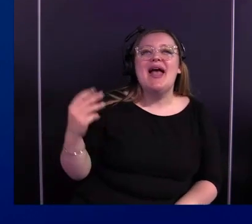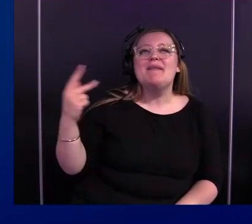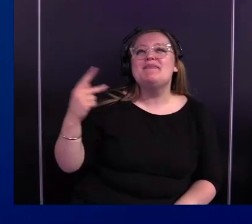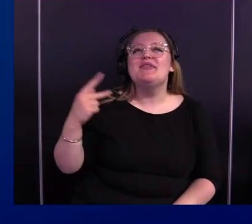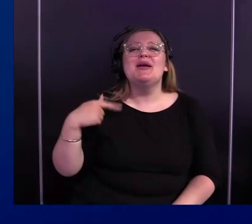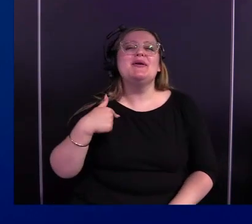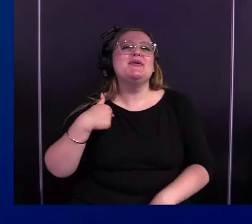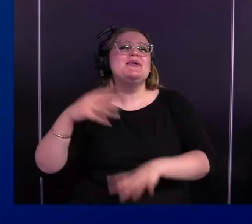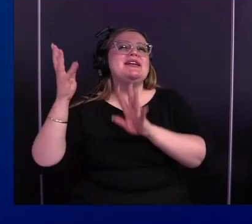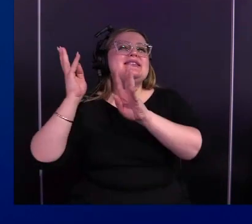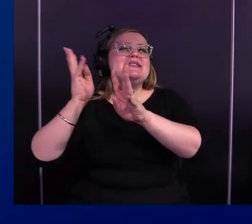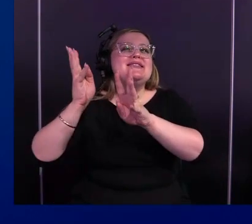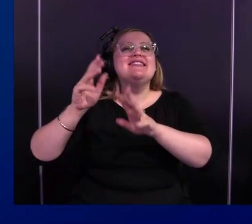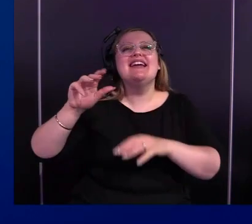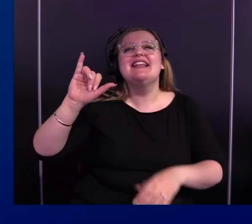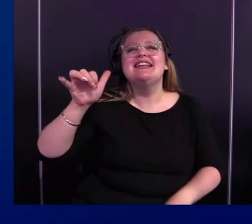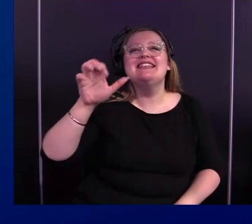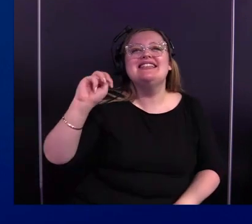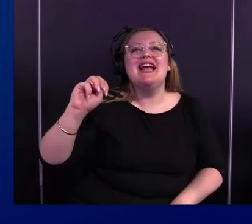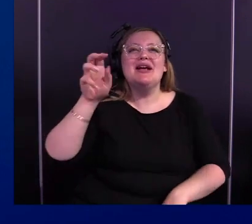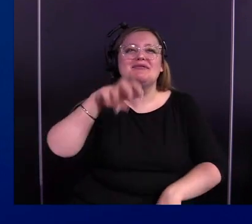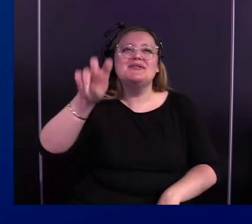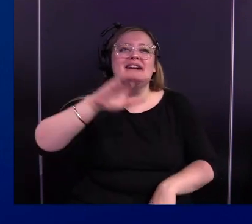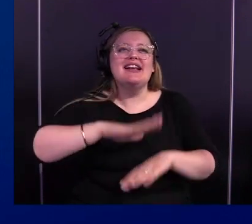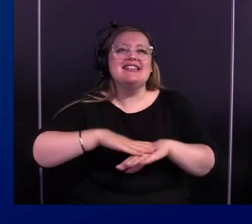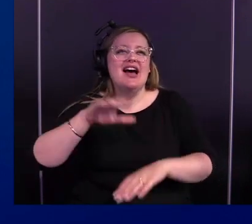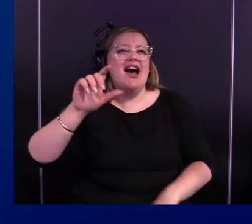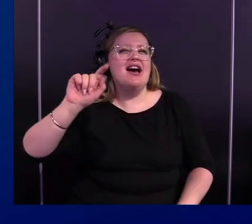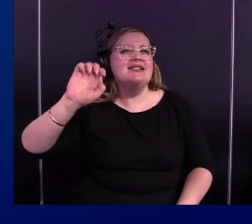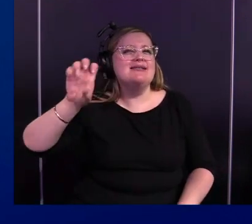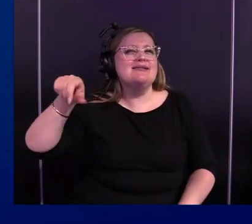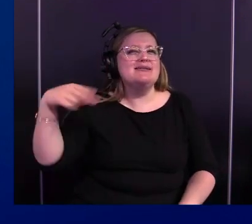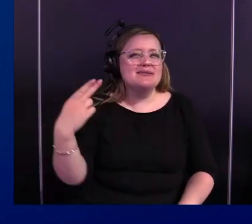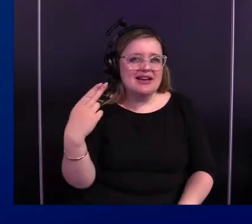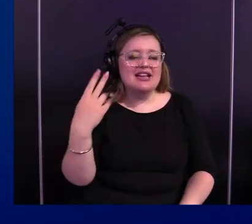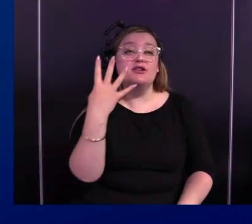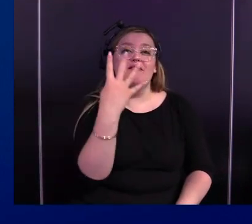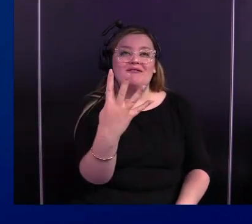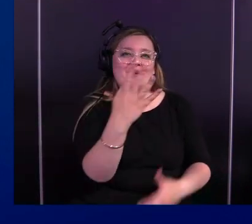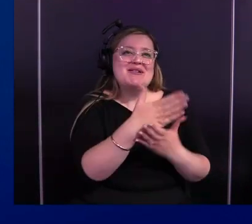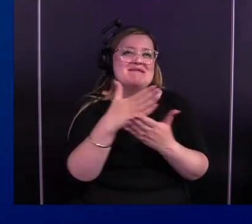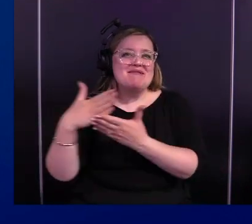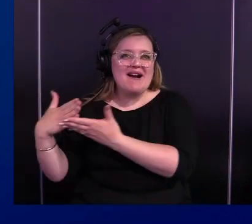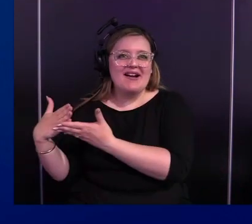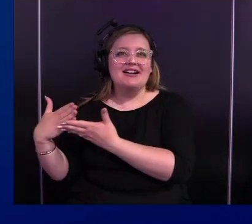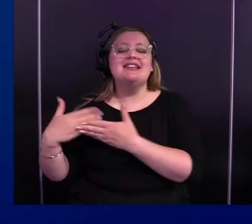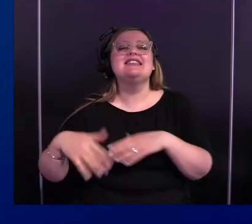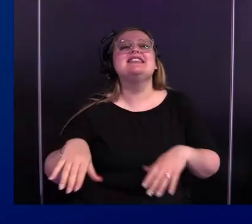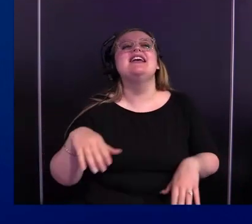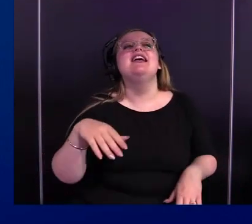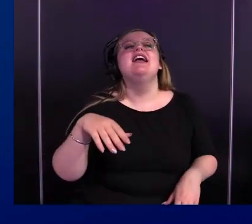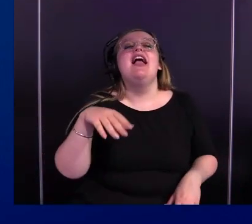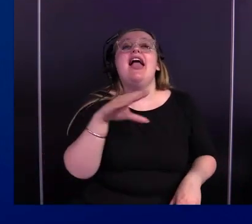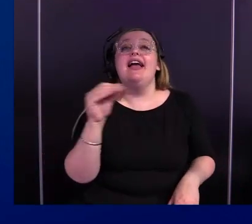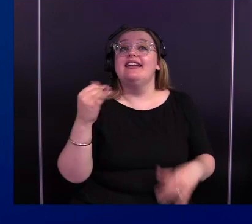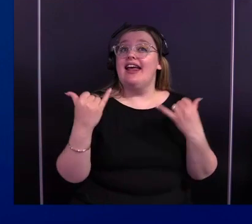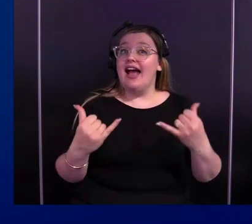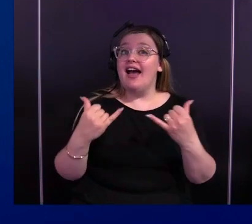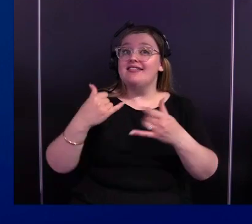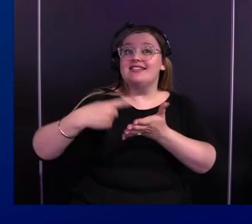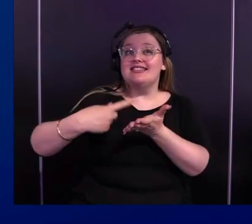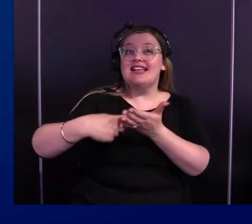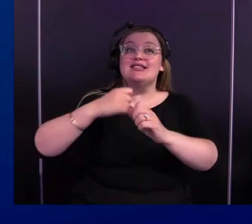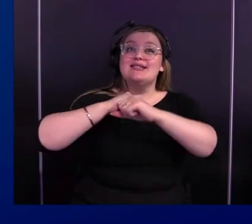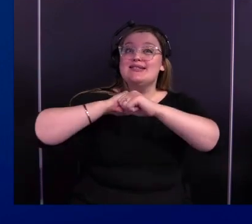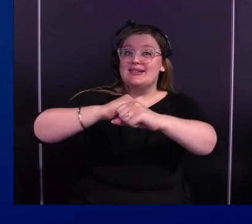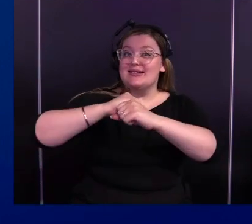Jam Journeys on Twitch episode or series. It was four parts. Mm-hmm. And we're here to talk about the security side of AWS Jam. That sounds